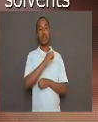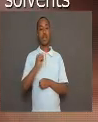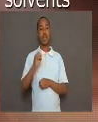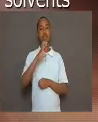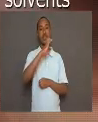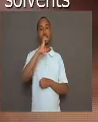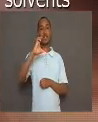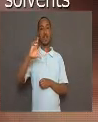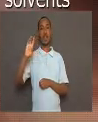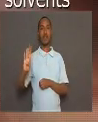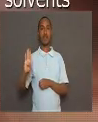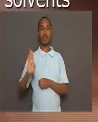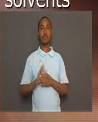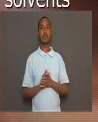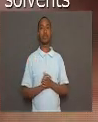carbon tetrachloride.